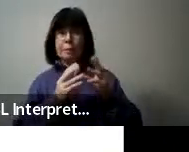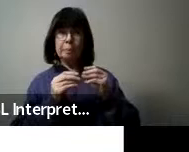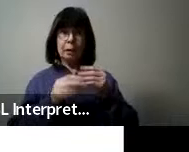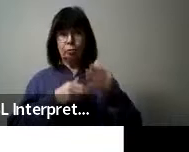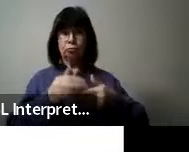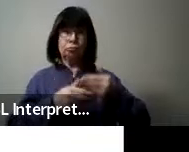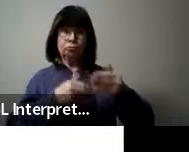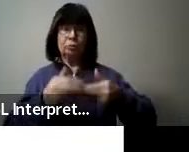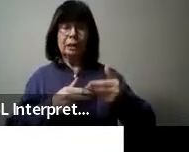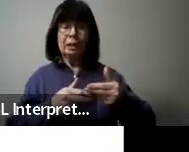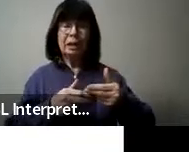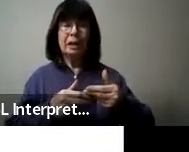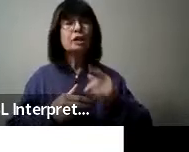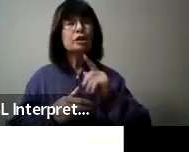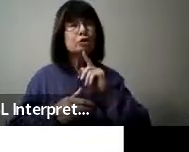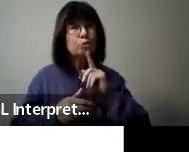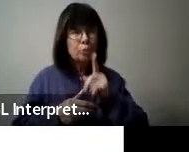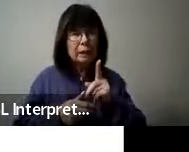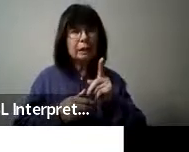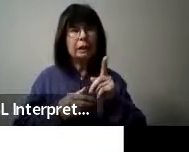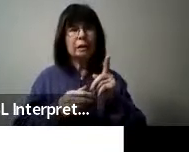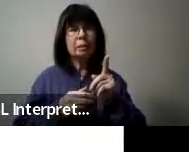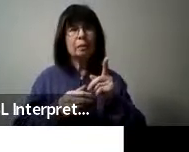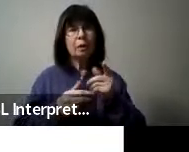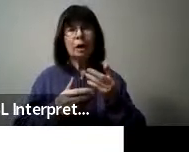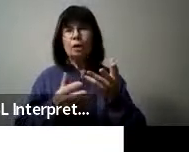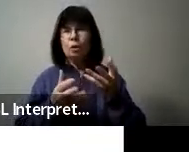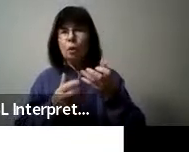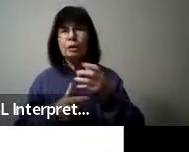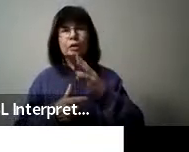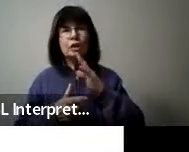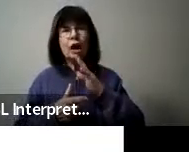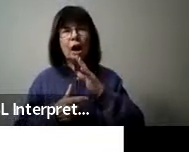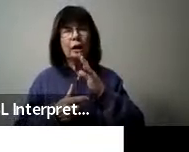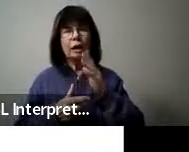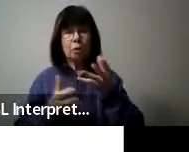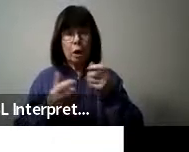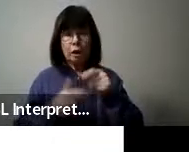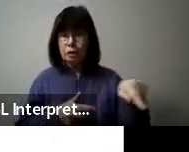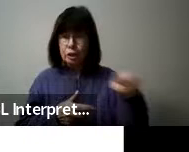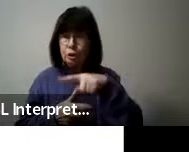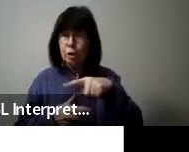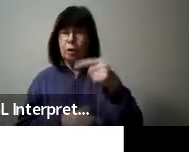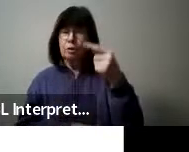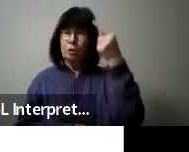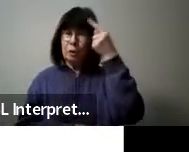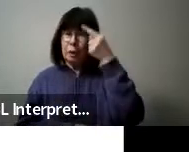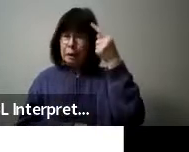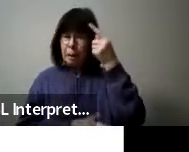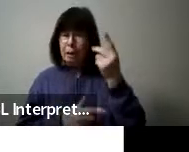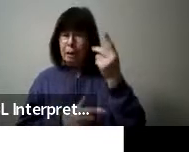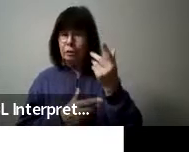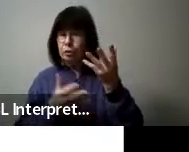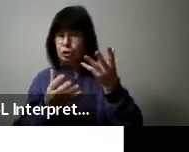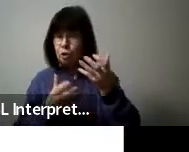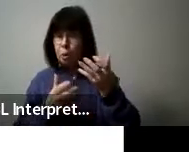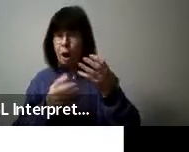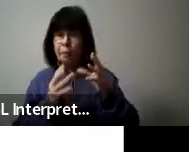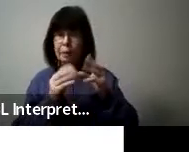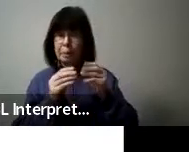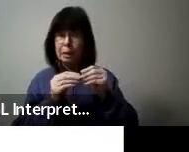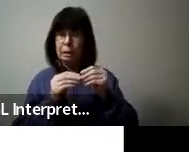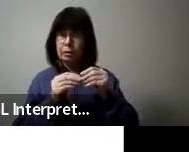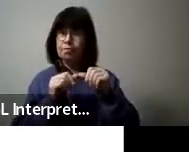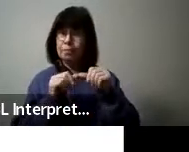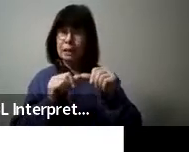go? It's actually, we want to talk about and have you think about, do you want this meeting to continue?